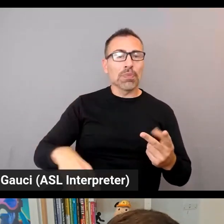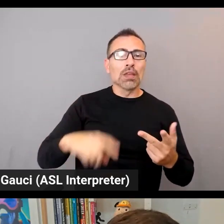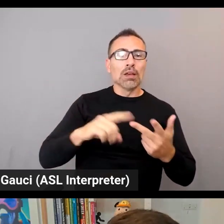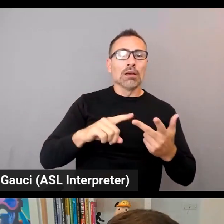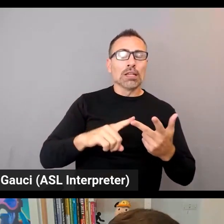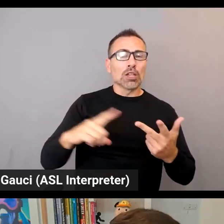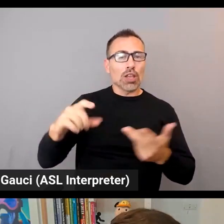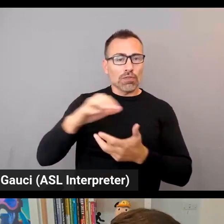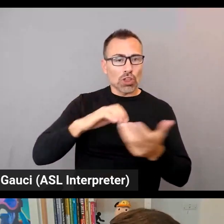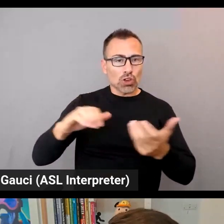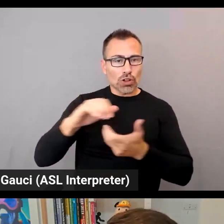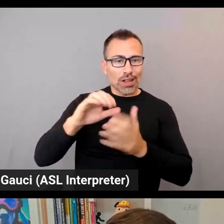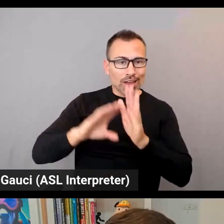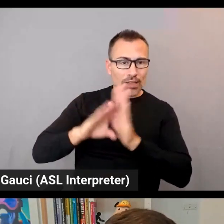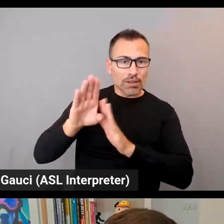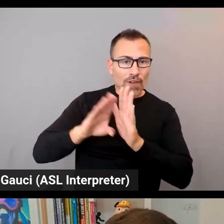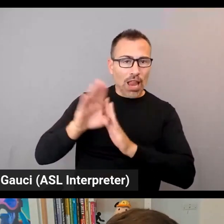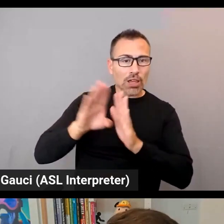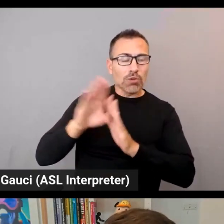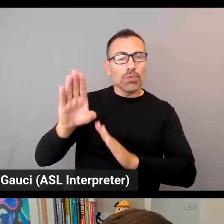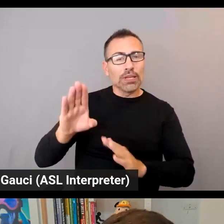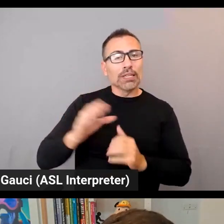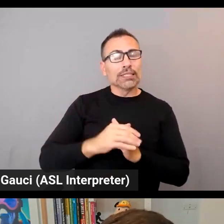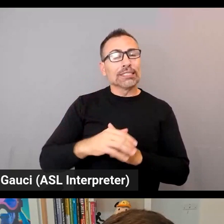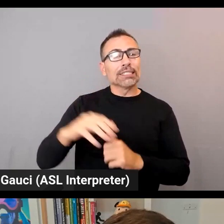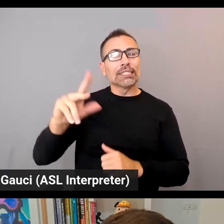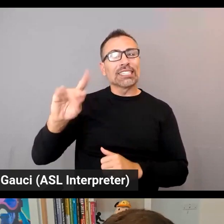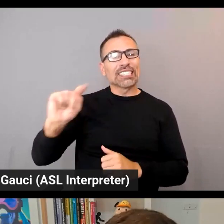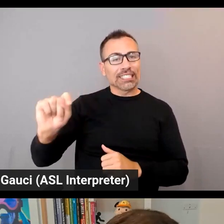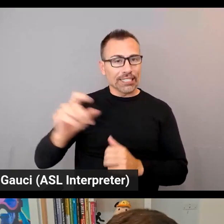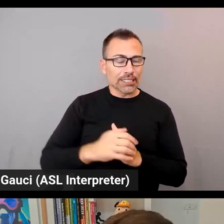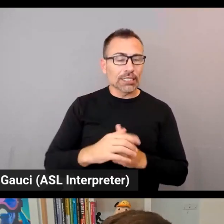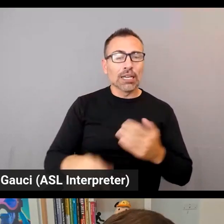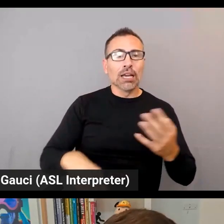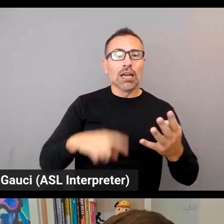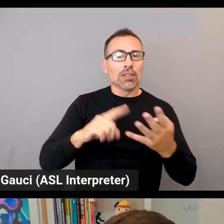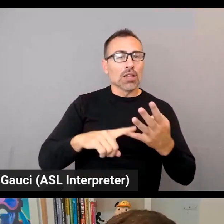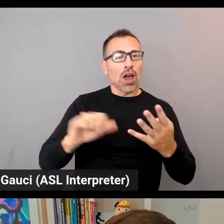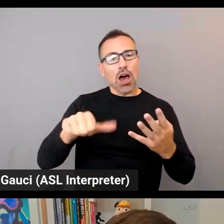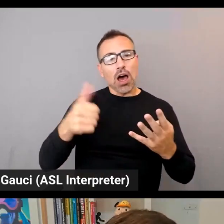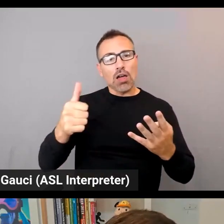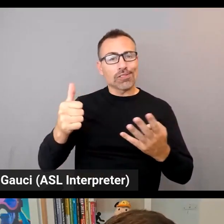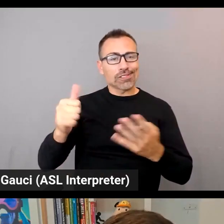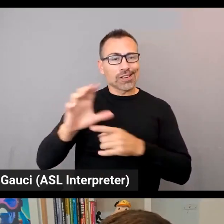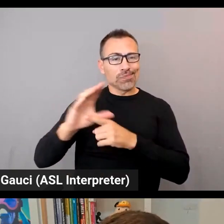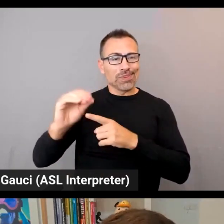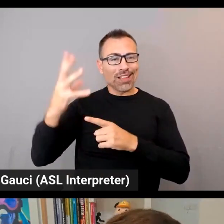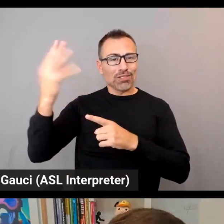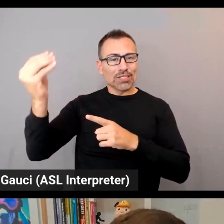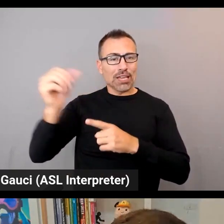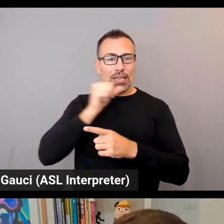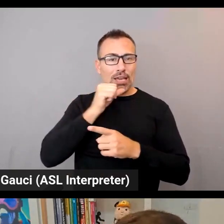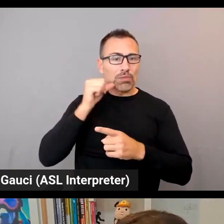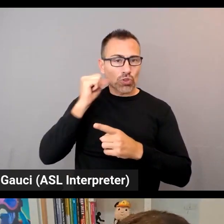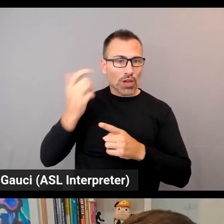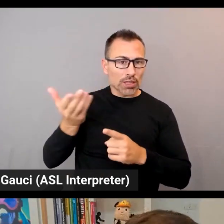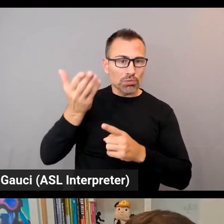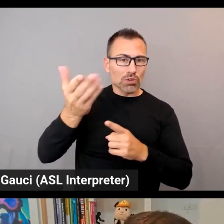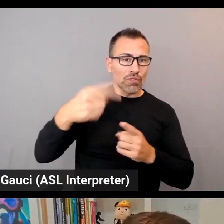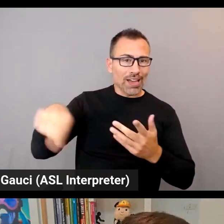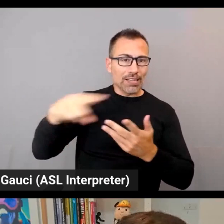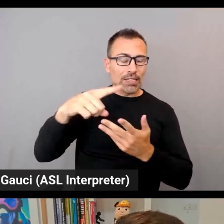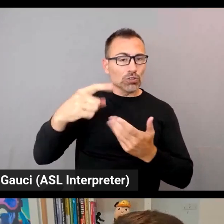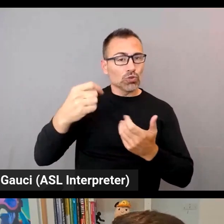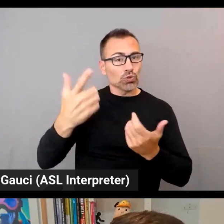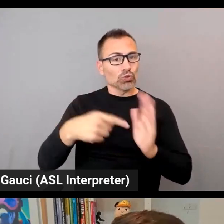Cloud Development Kit, AWS CDK. And then there's a lot of third-party frameworks as well that allow you to express these things on AWS. Yeah, I'm guessing